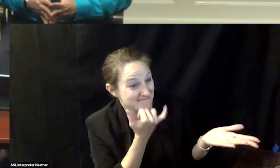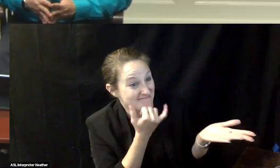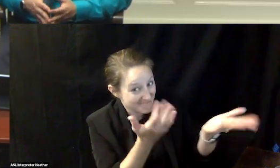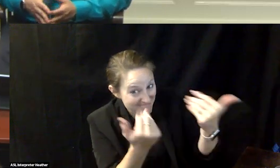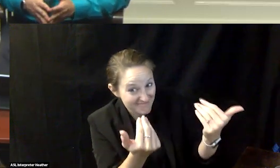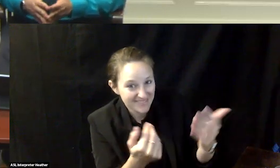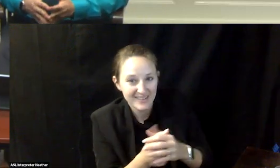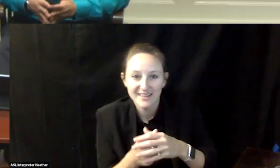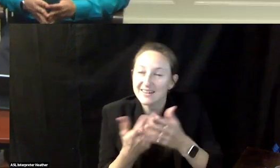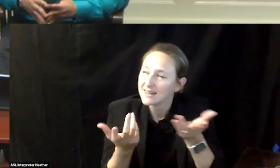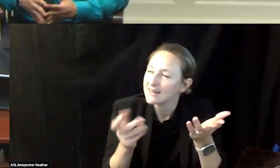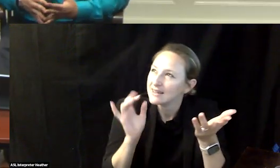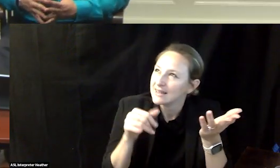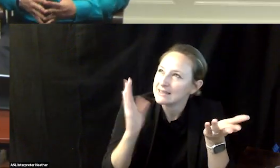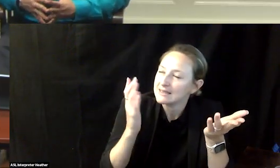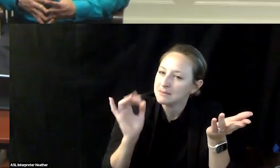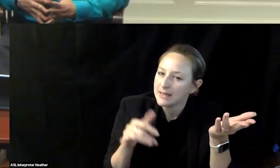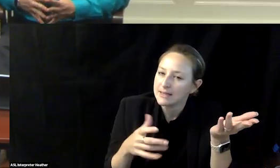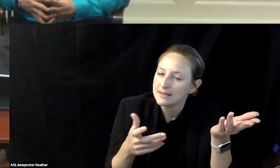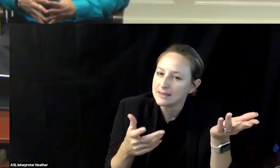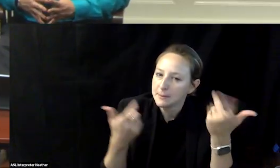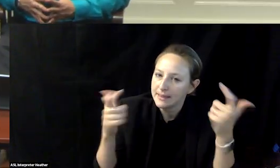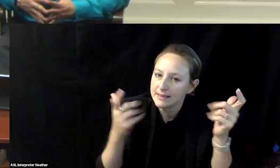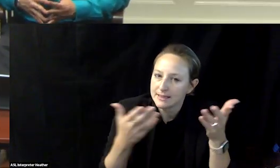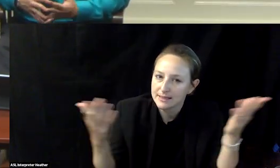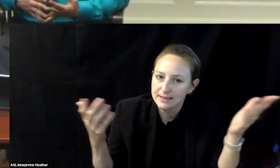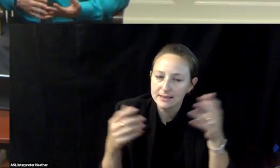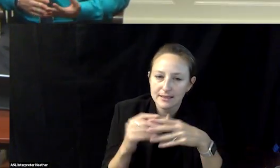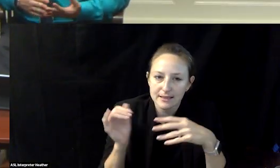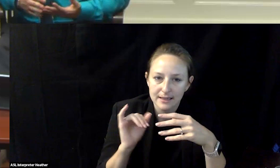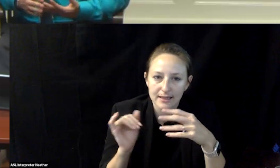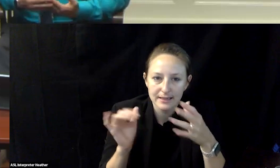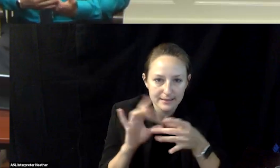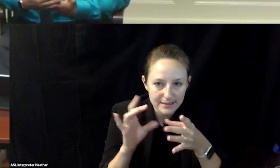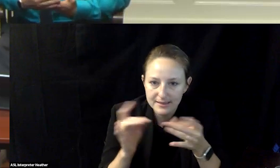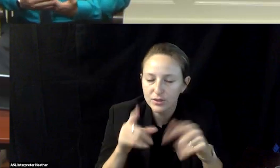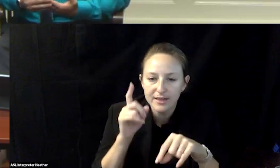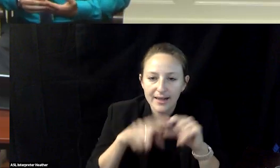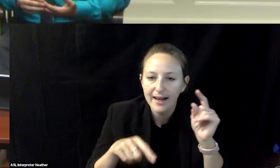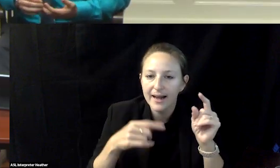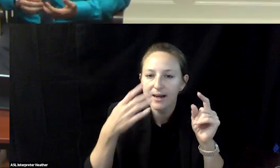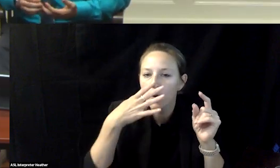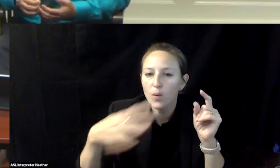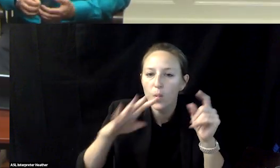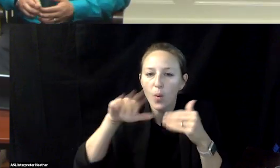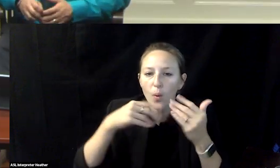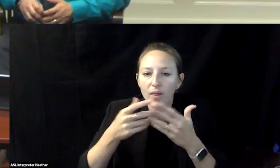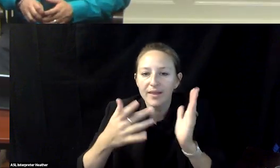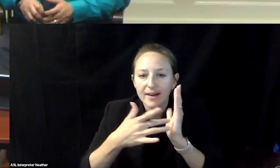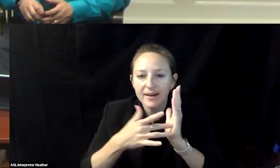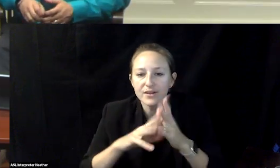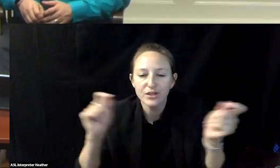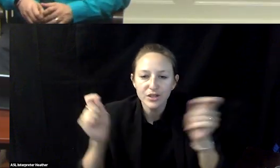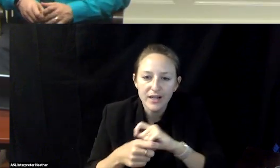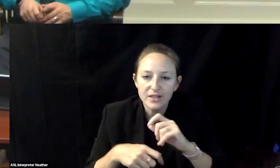But that seems to be like the big thing. And again, like I said, can't ignore all the technology that has changed, that has